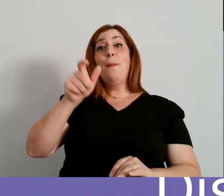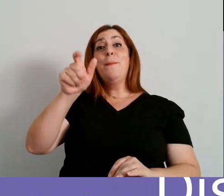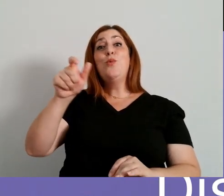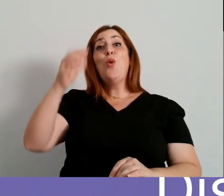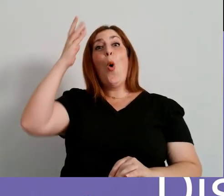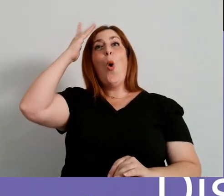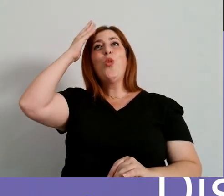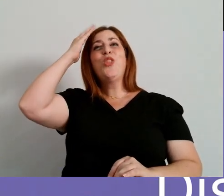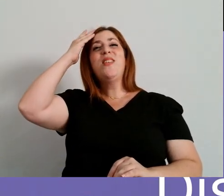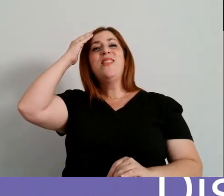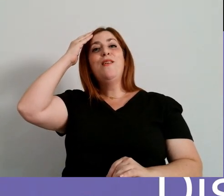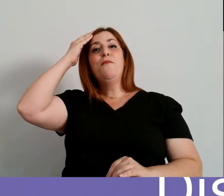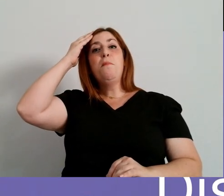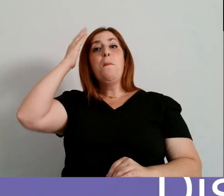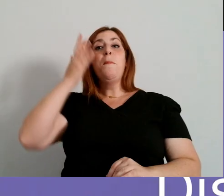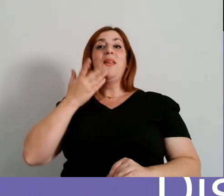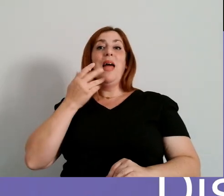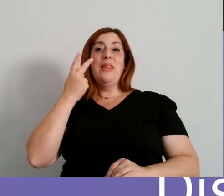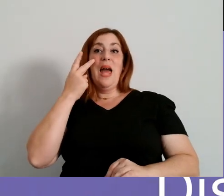series as well.